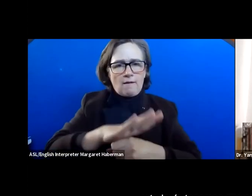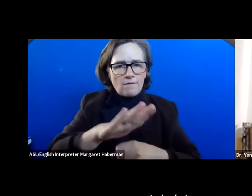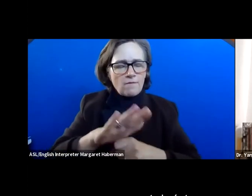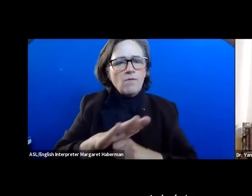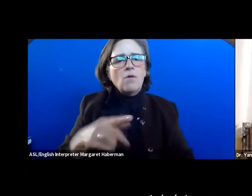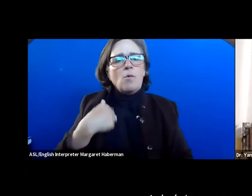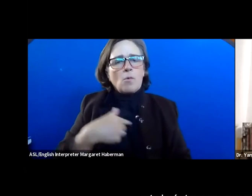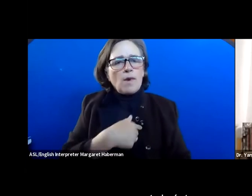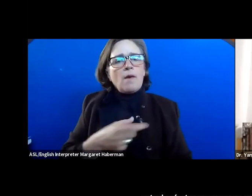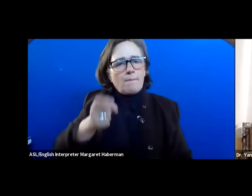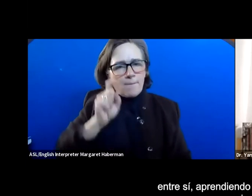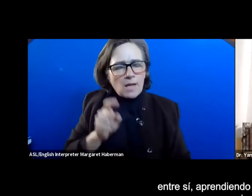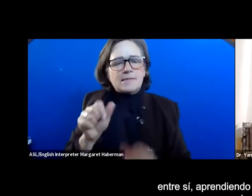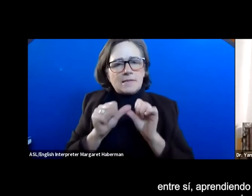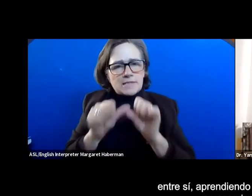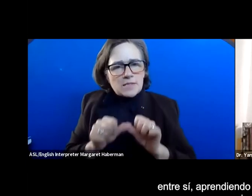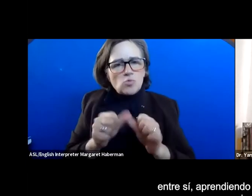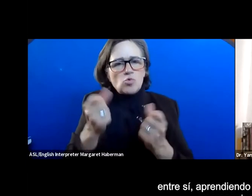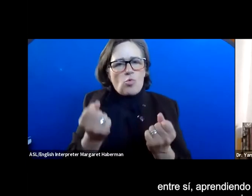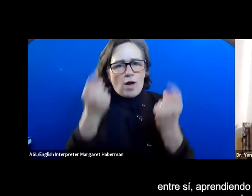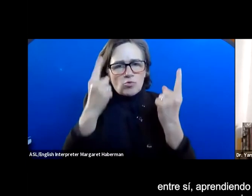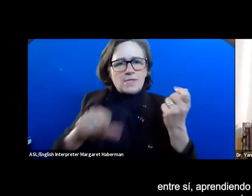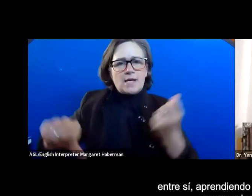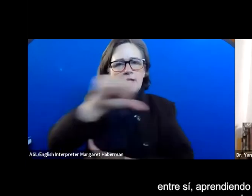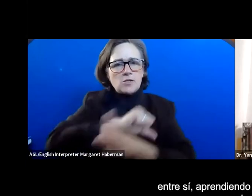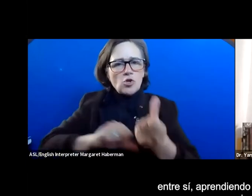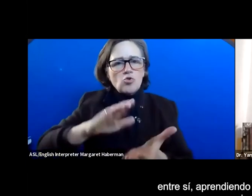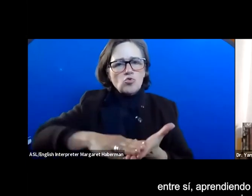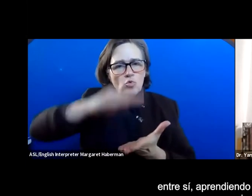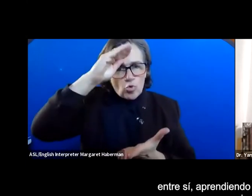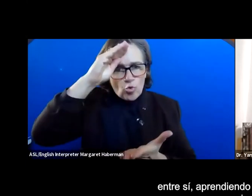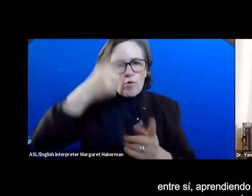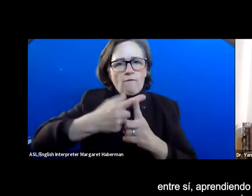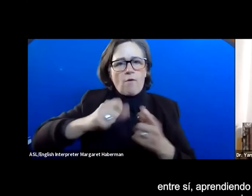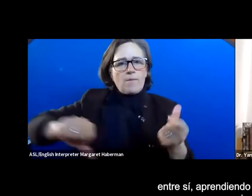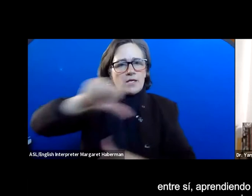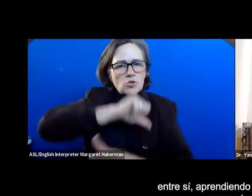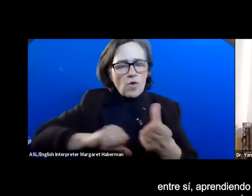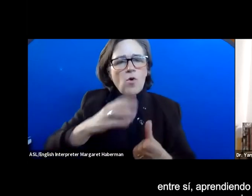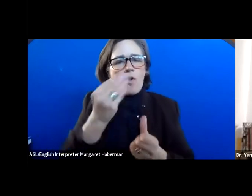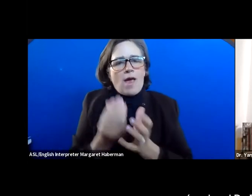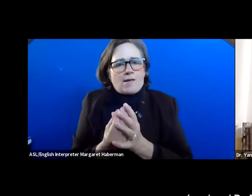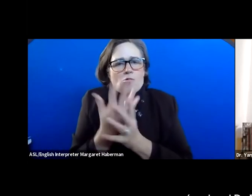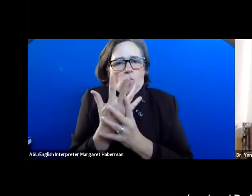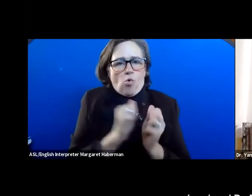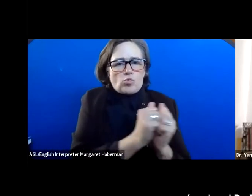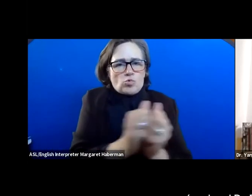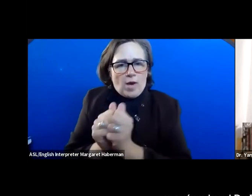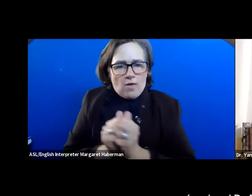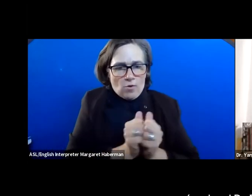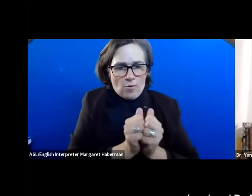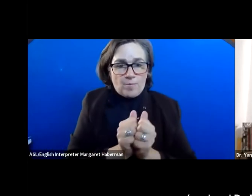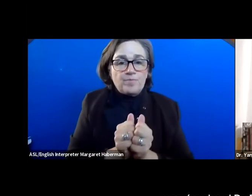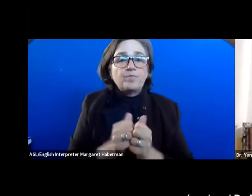continue understanding each other, learning from each other, and growing together. And in here, I'm